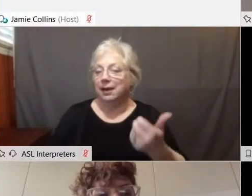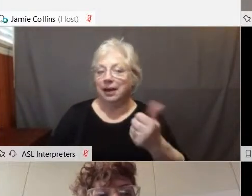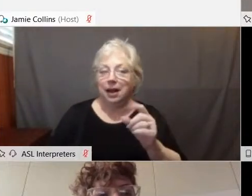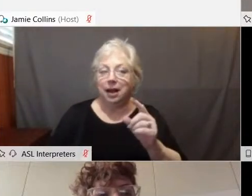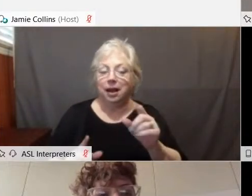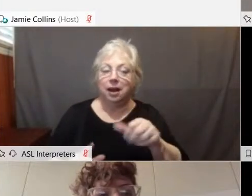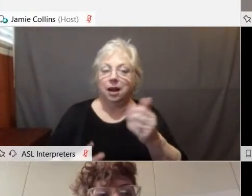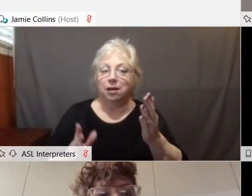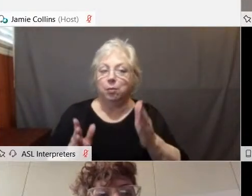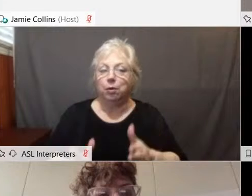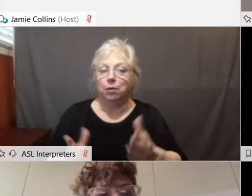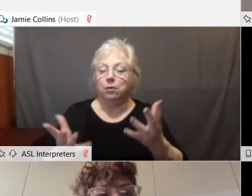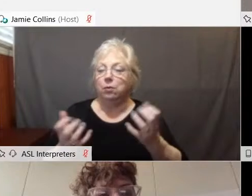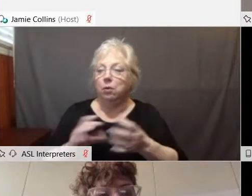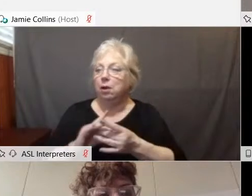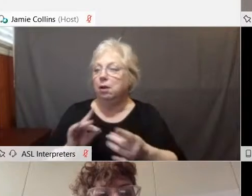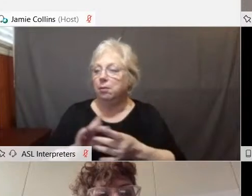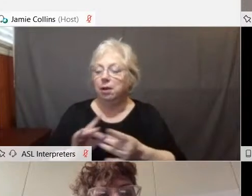speak?